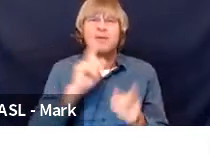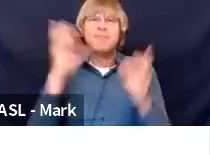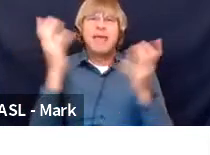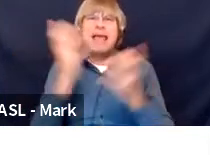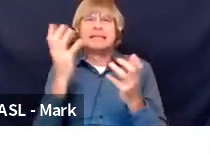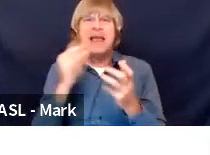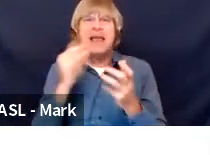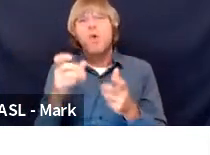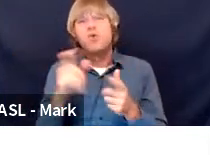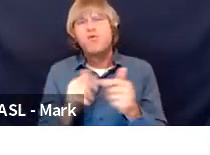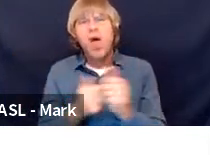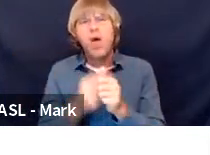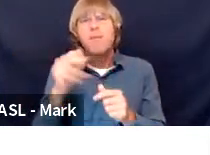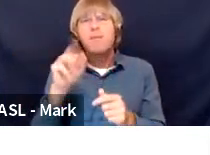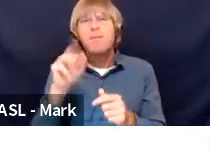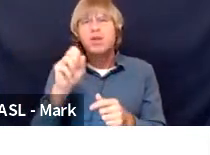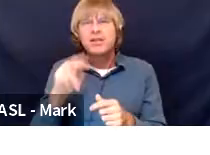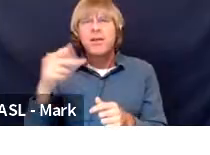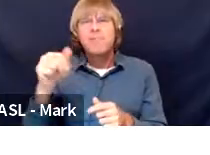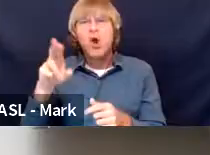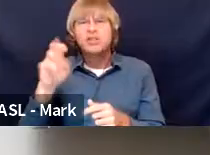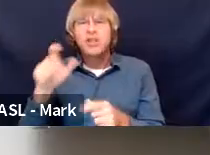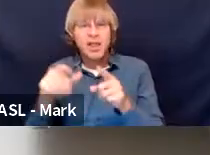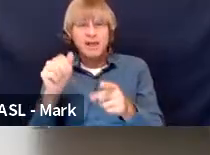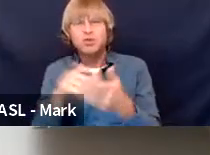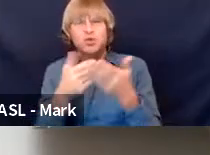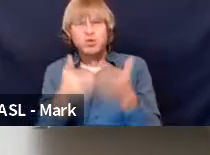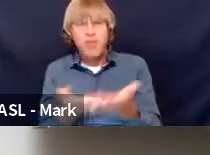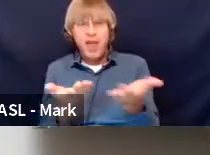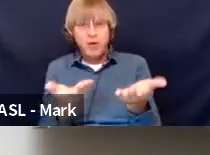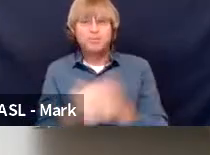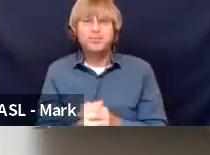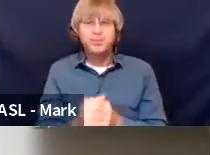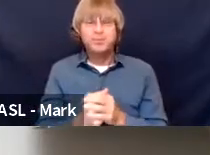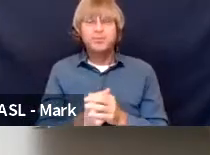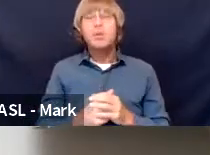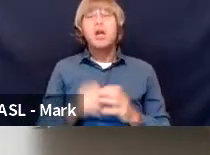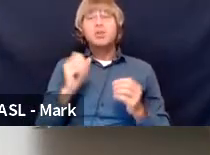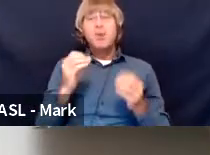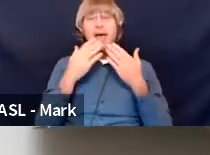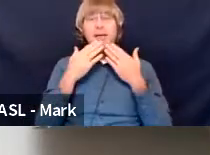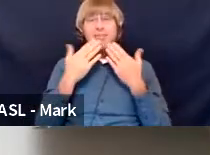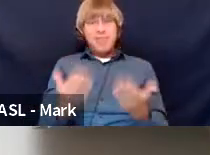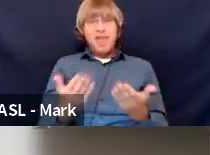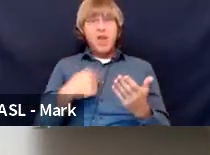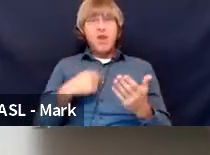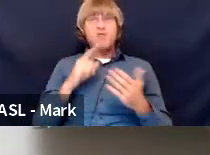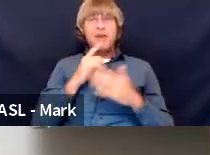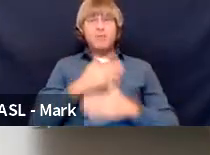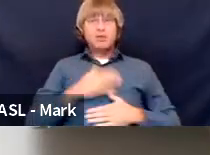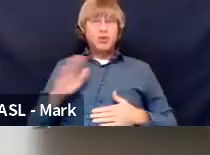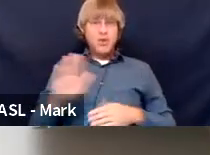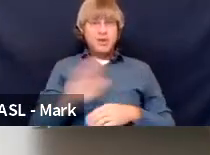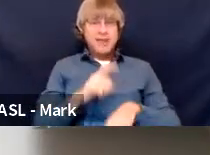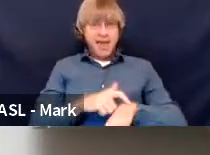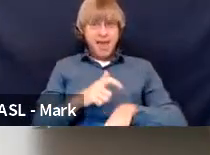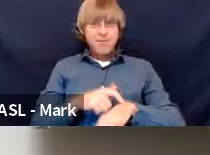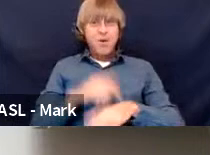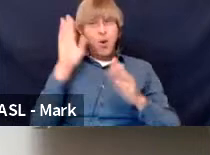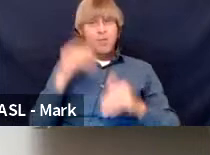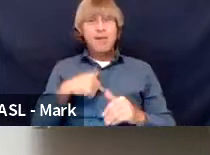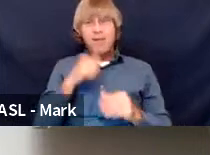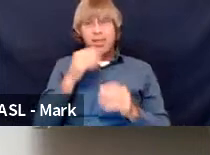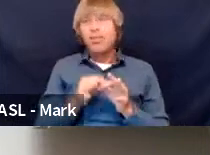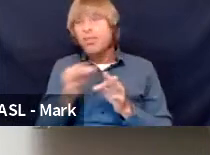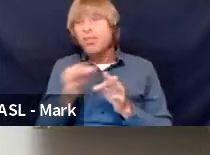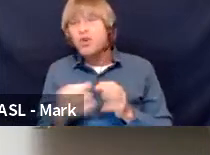And then if you want to follow Parse Parcel, you can see where to do so. So I just want to thank everybody. I really appreciate your time. Hopefully I didn't go